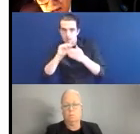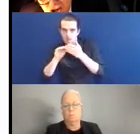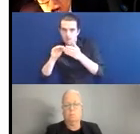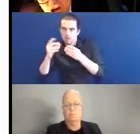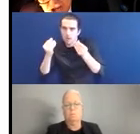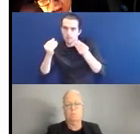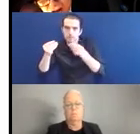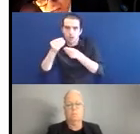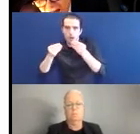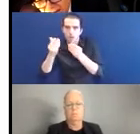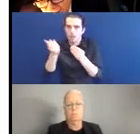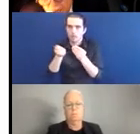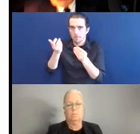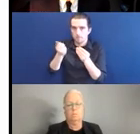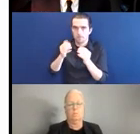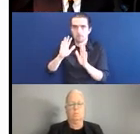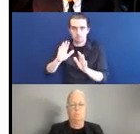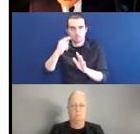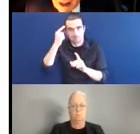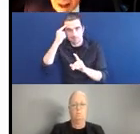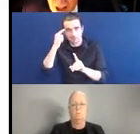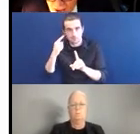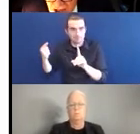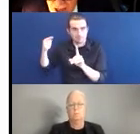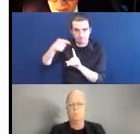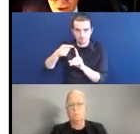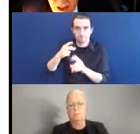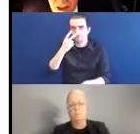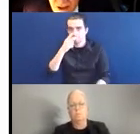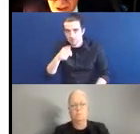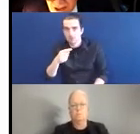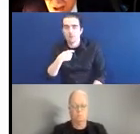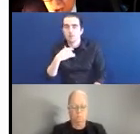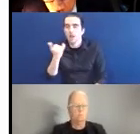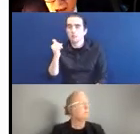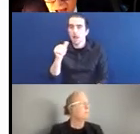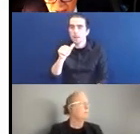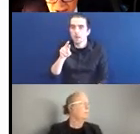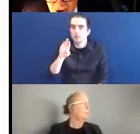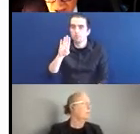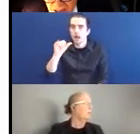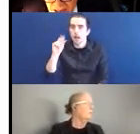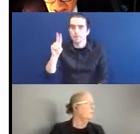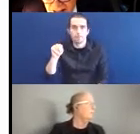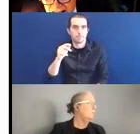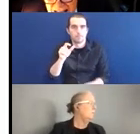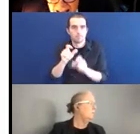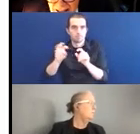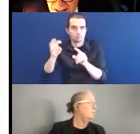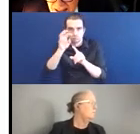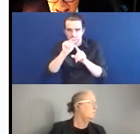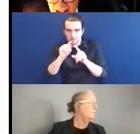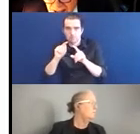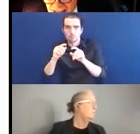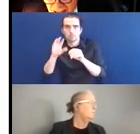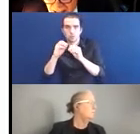as much larger, and that of course is from oil money, which has put these countries well up the economic league.